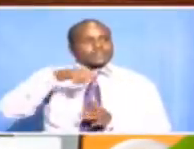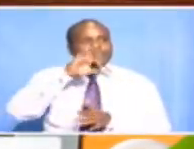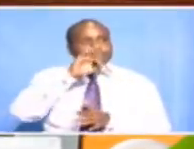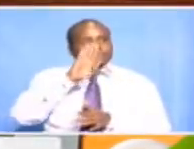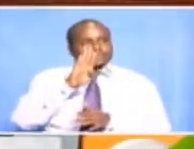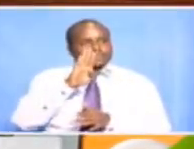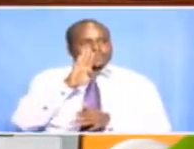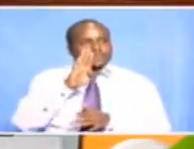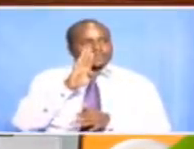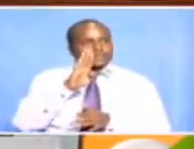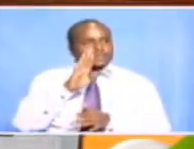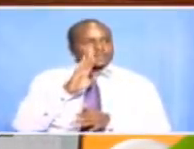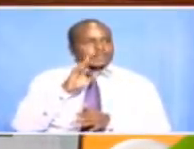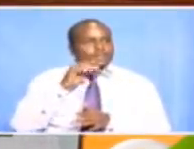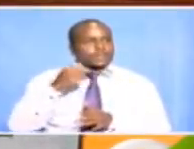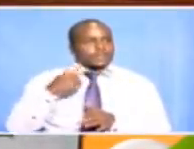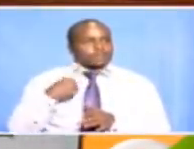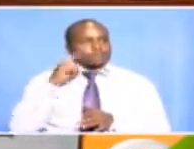have